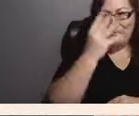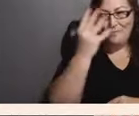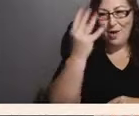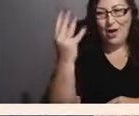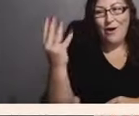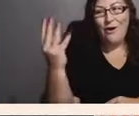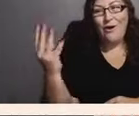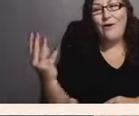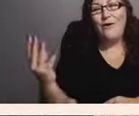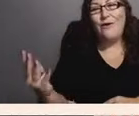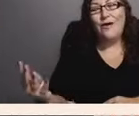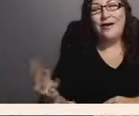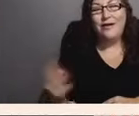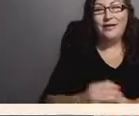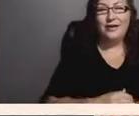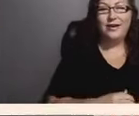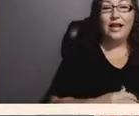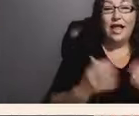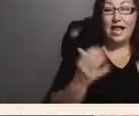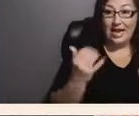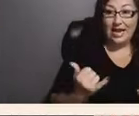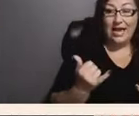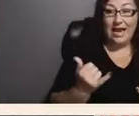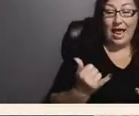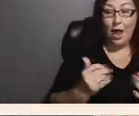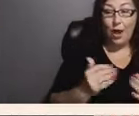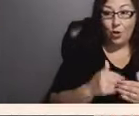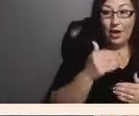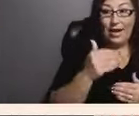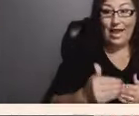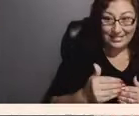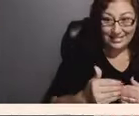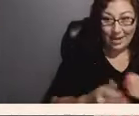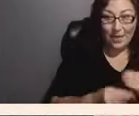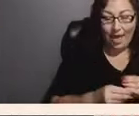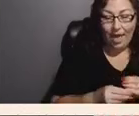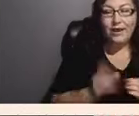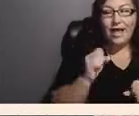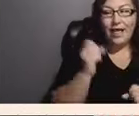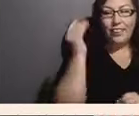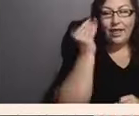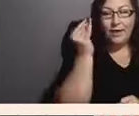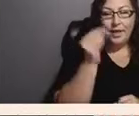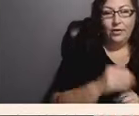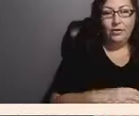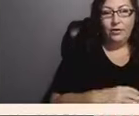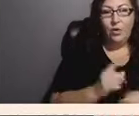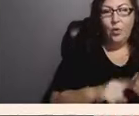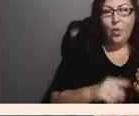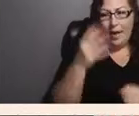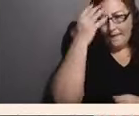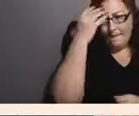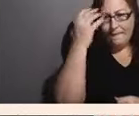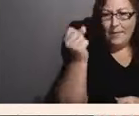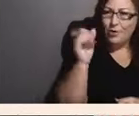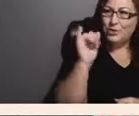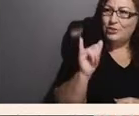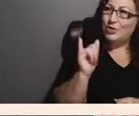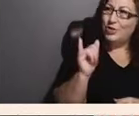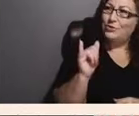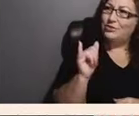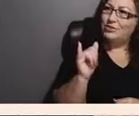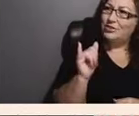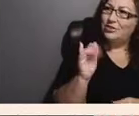rainbow." Now to take that a next step, you can think about what memories do those songs bring back? How do they make